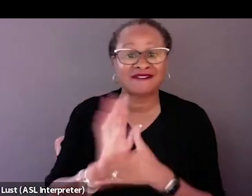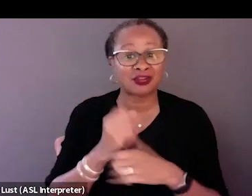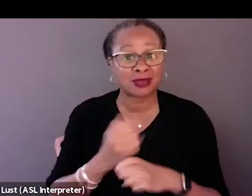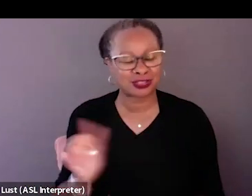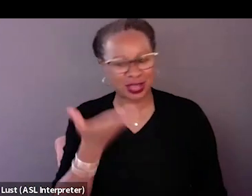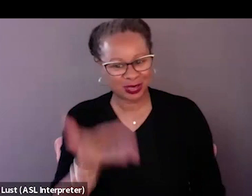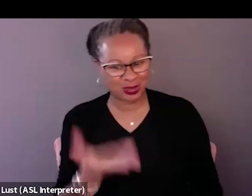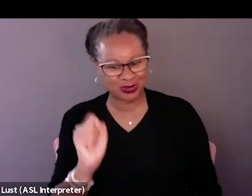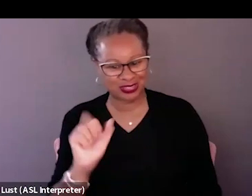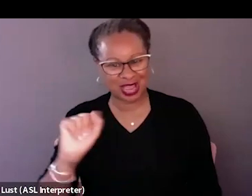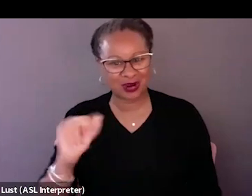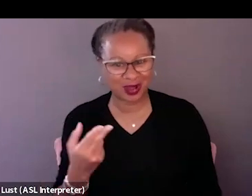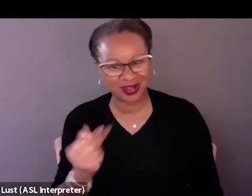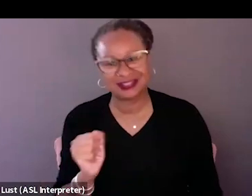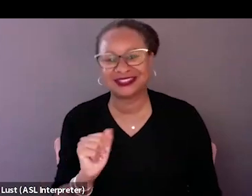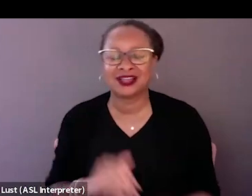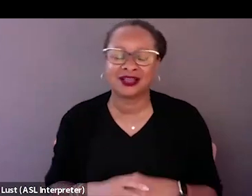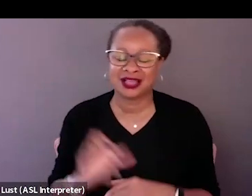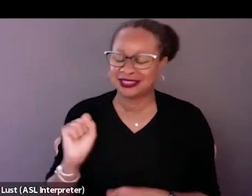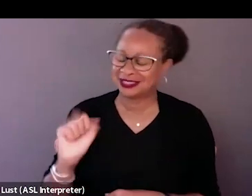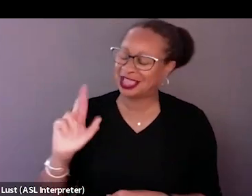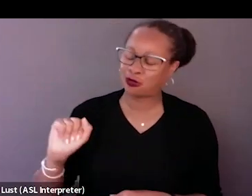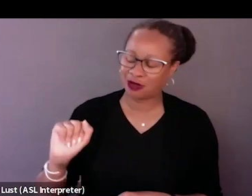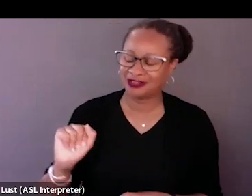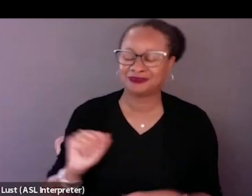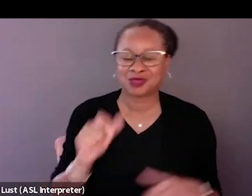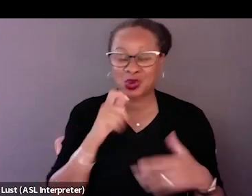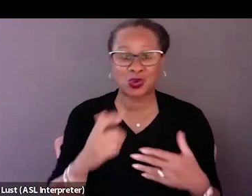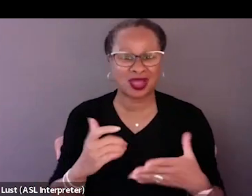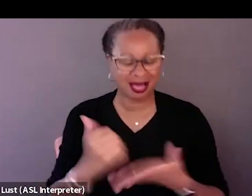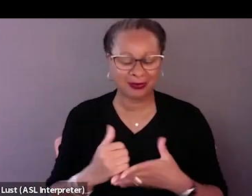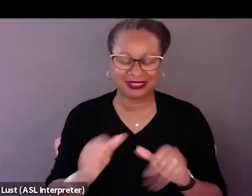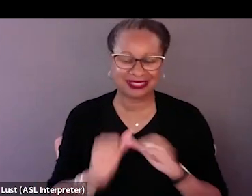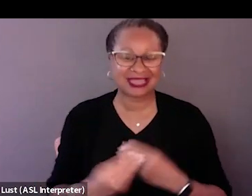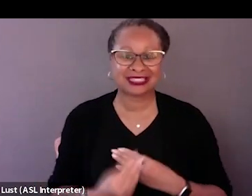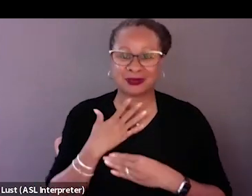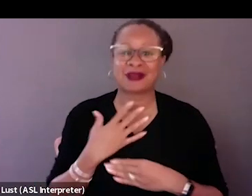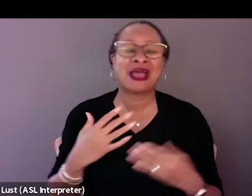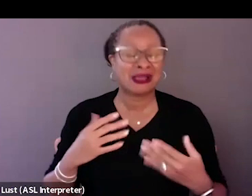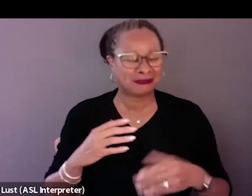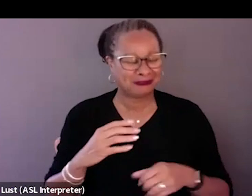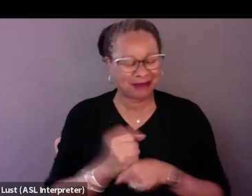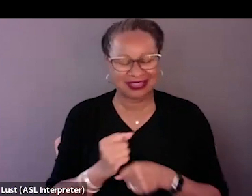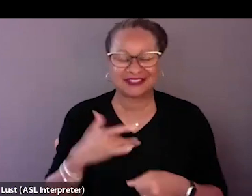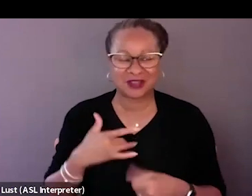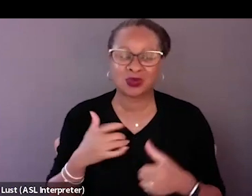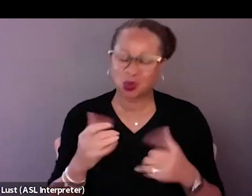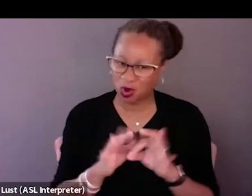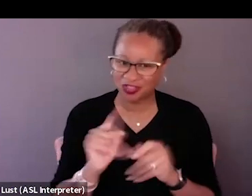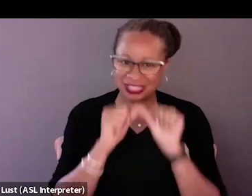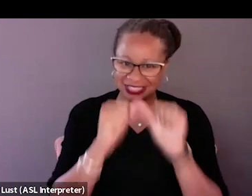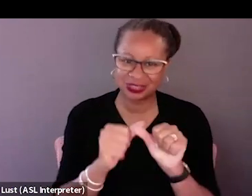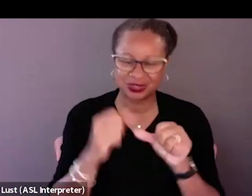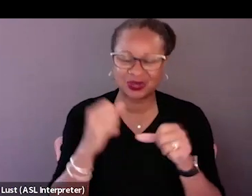you, Sarah, who keep us inspired and make us feel like it's worth it to keep fighting to try and make